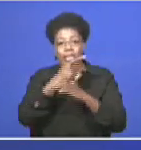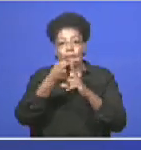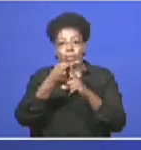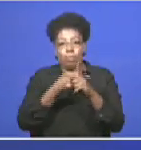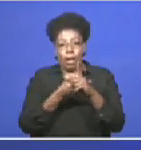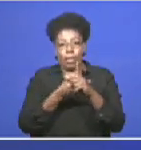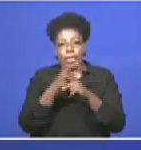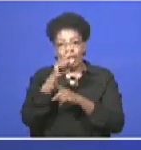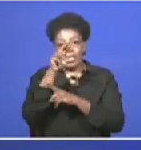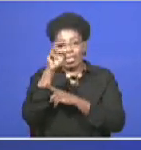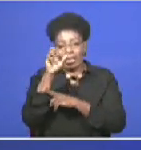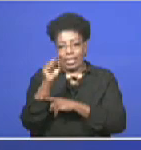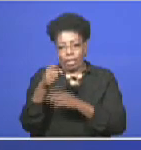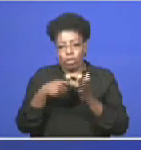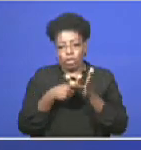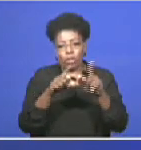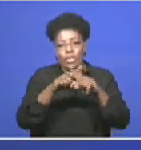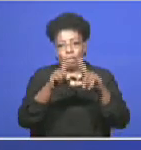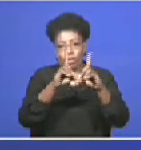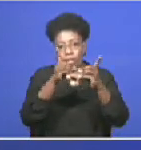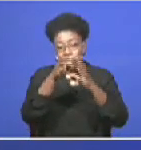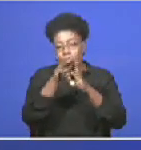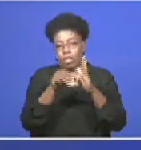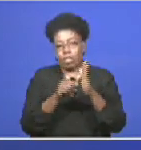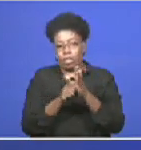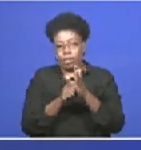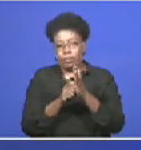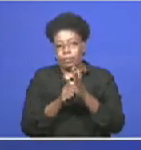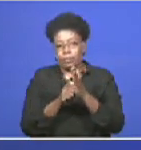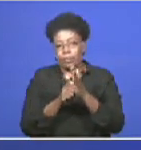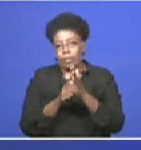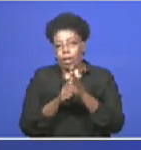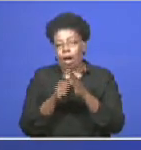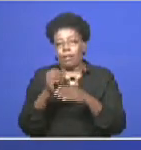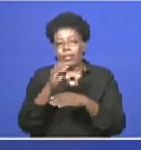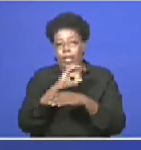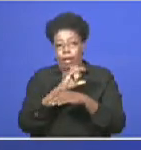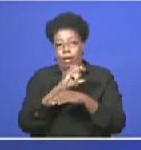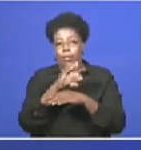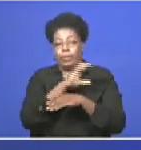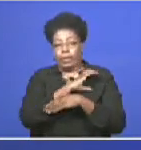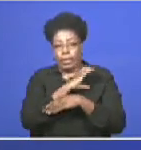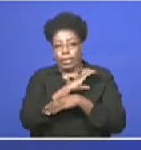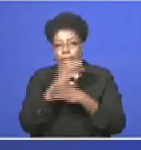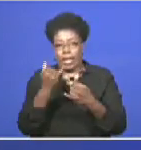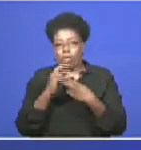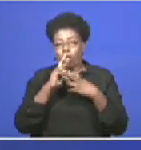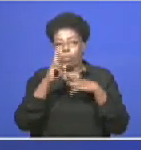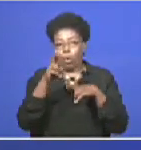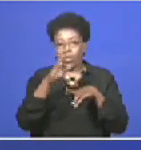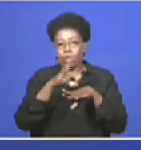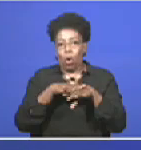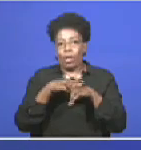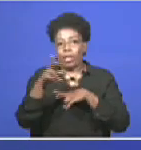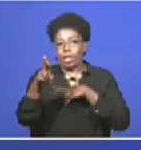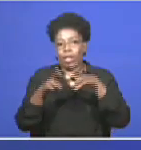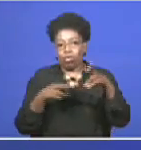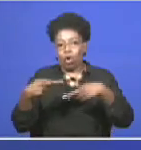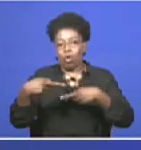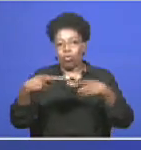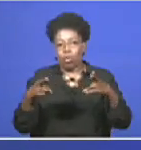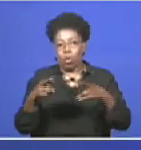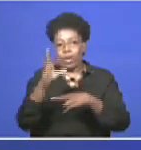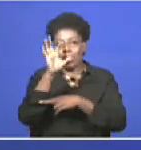feature individual divisions of the 3,000-member force. Tonight, Vaughn Albright reports on the police control room, where